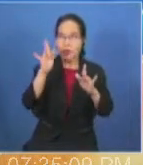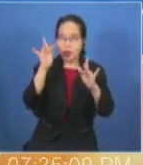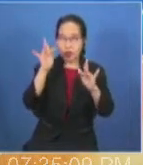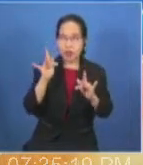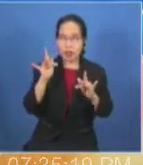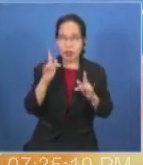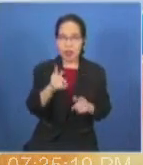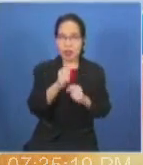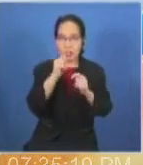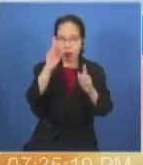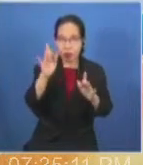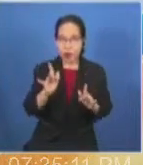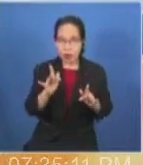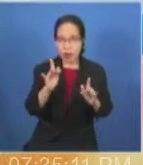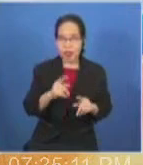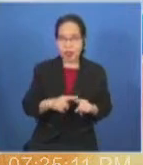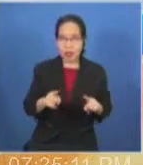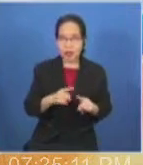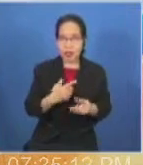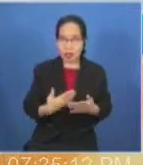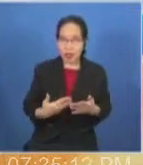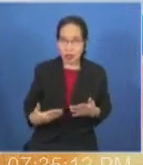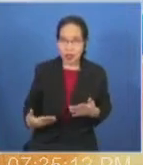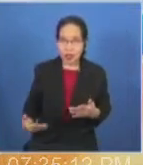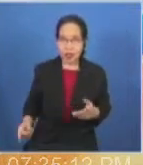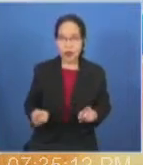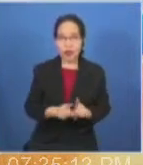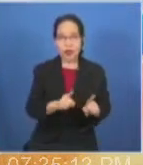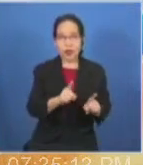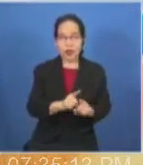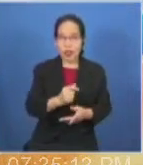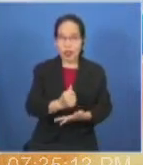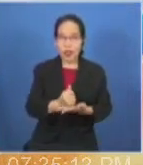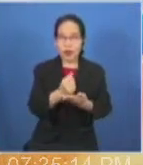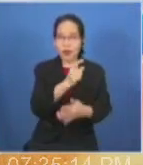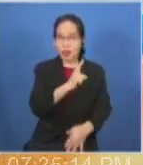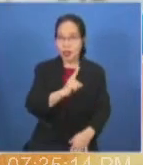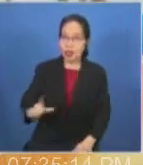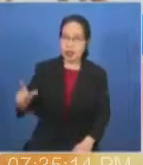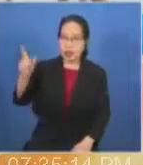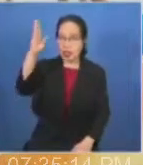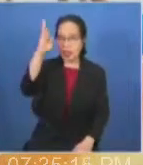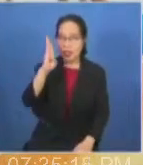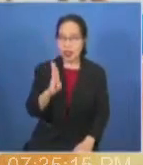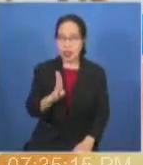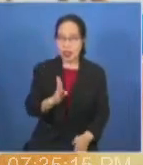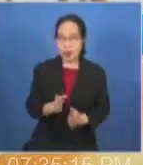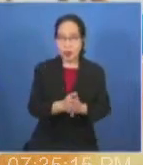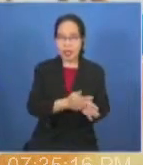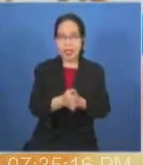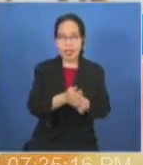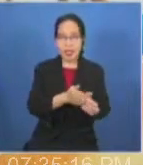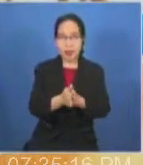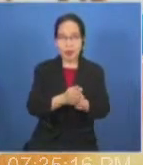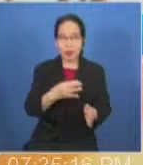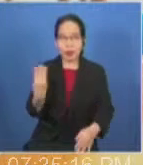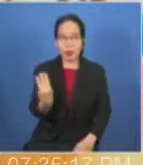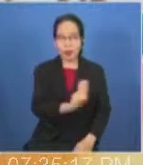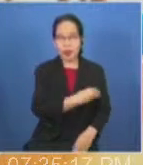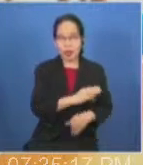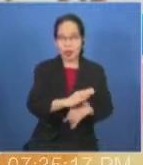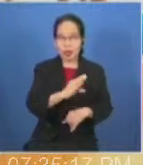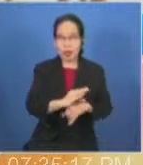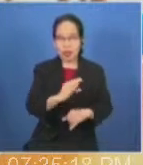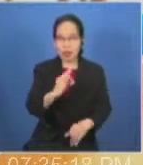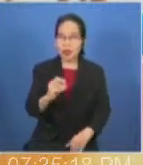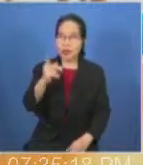they shall obtain mercy, and many other things that, with the help and mercy of the Lord, the members